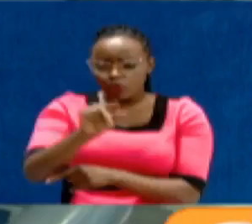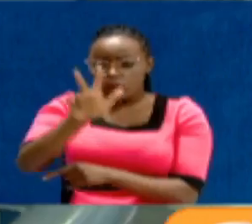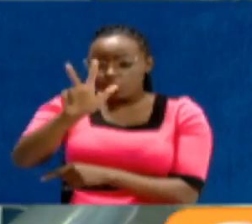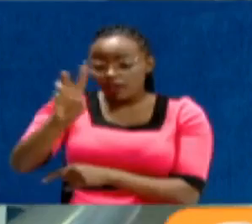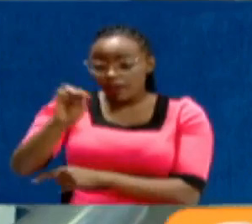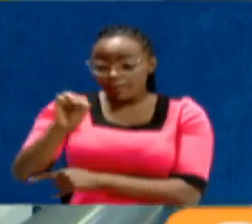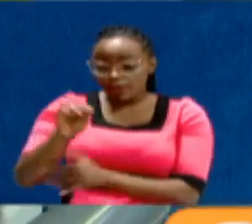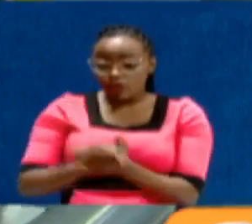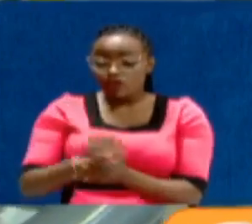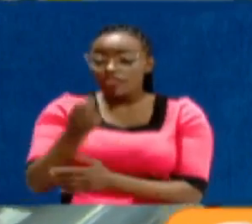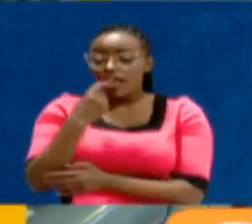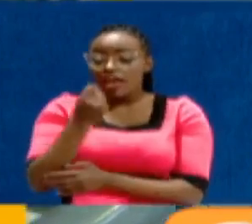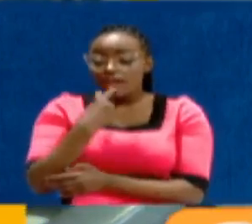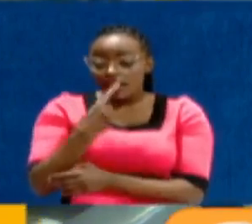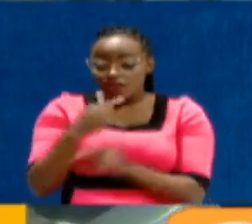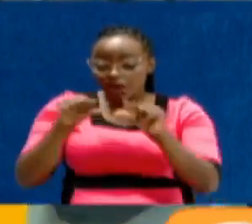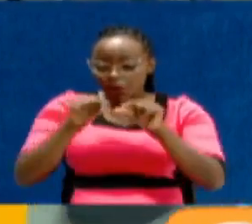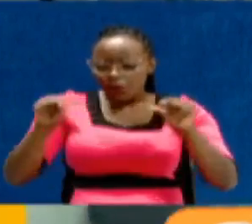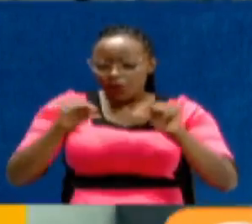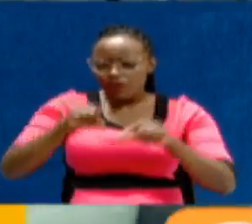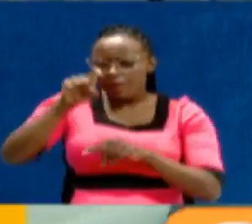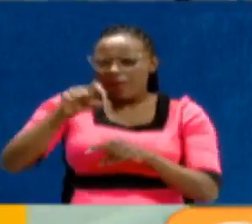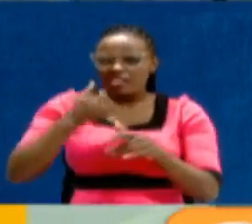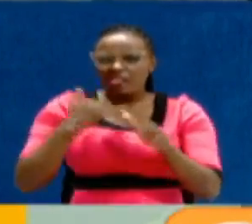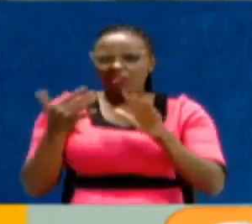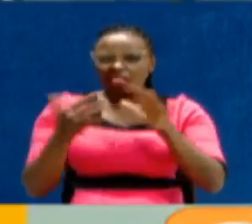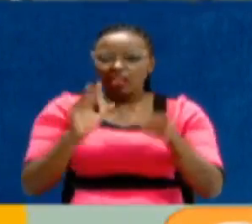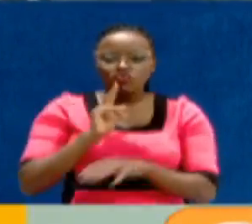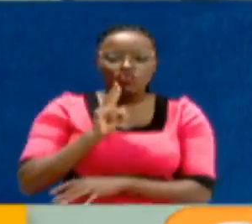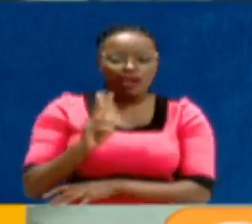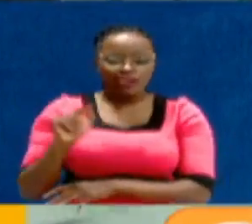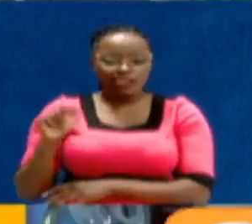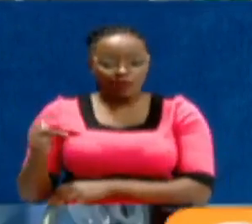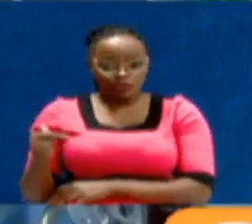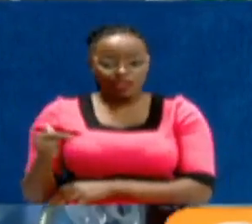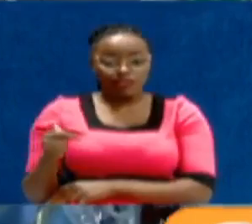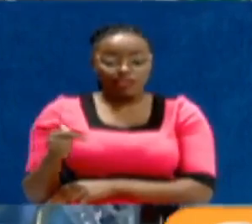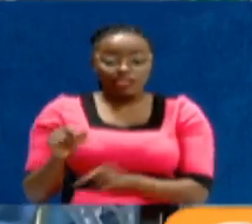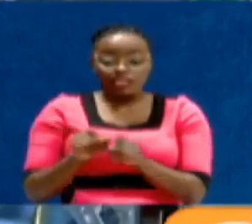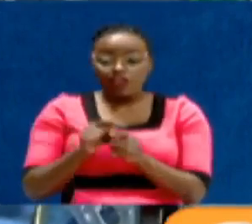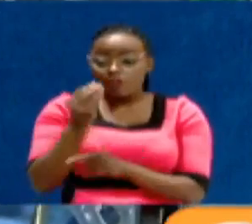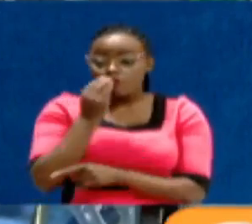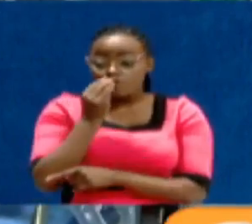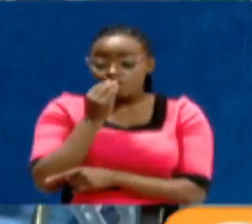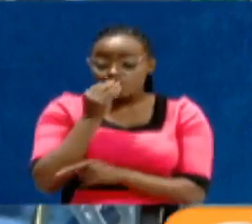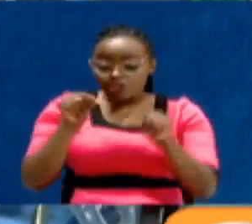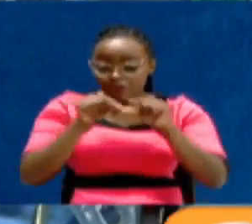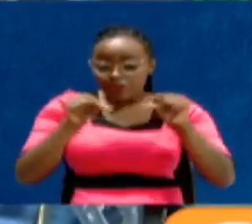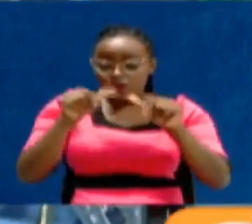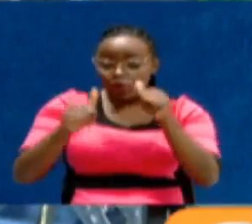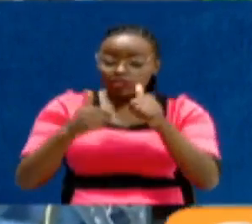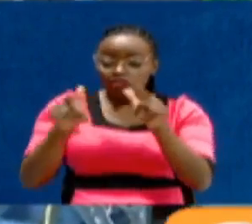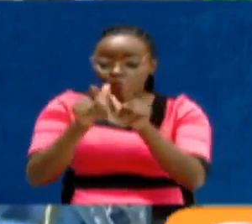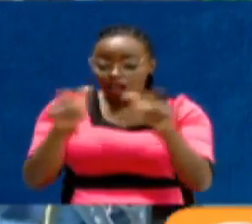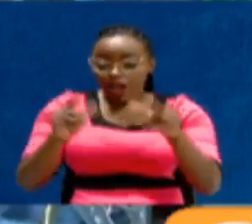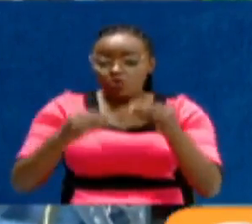₹2 million to ₹3 million. The drug infusion pump can cost up to 200,000 Kenya shillings, while the feeding pump that is used to